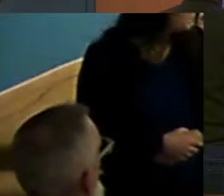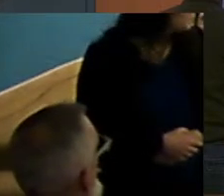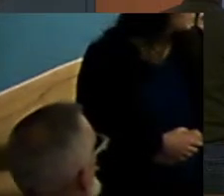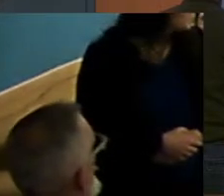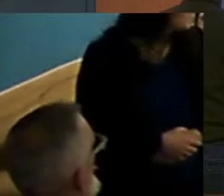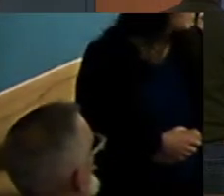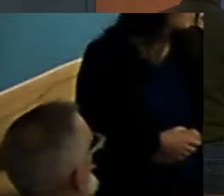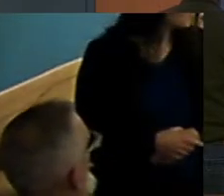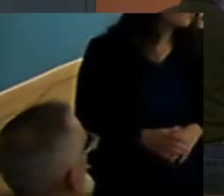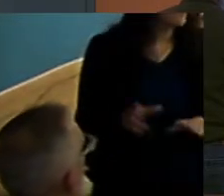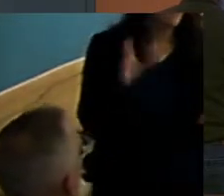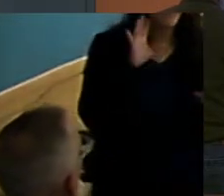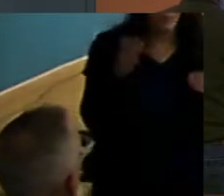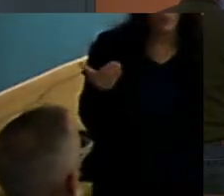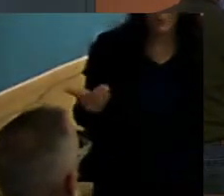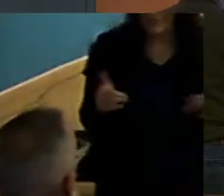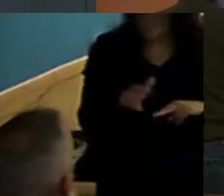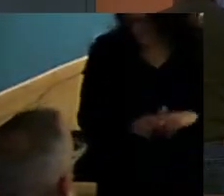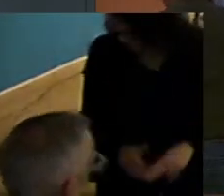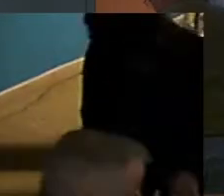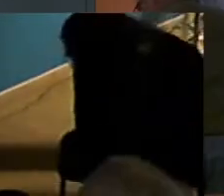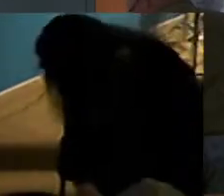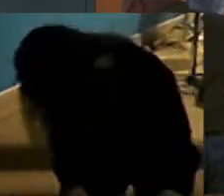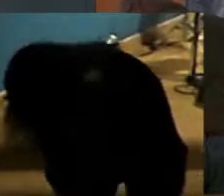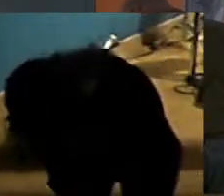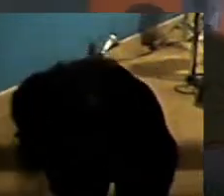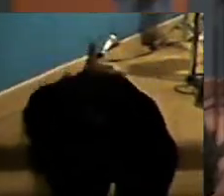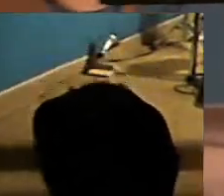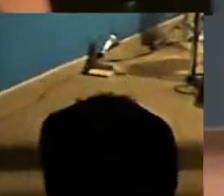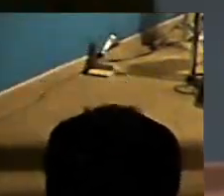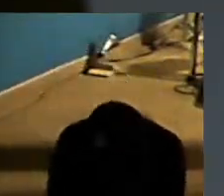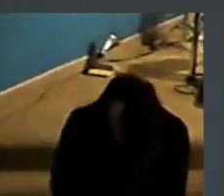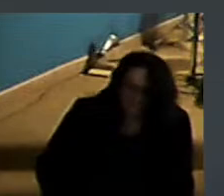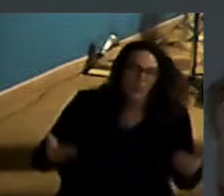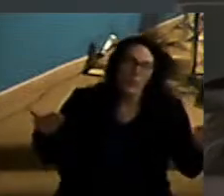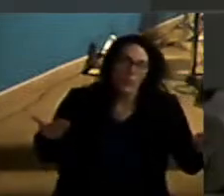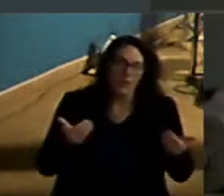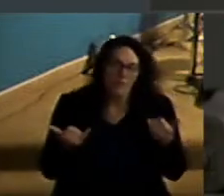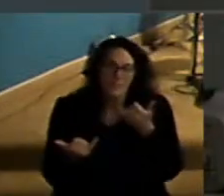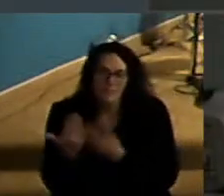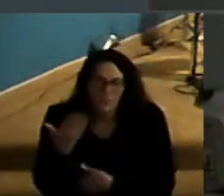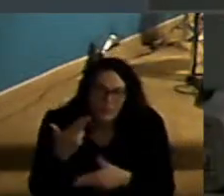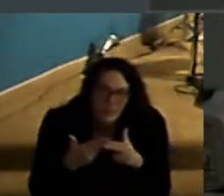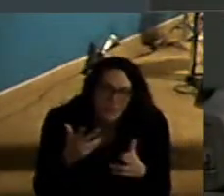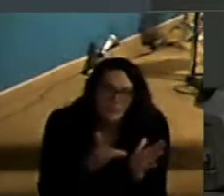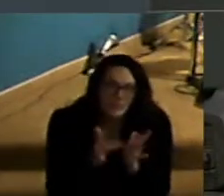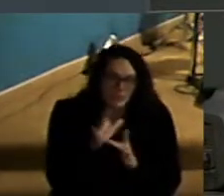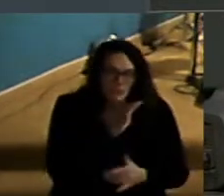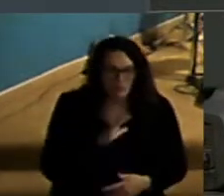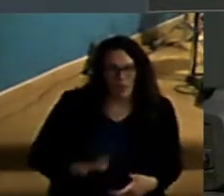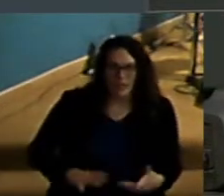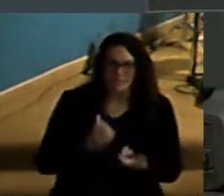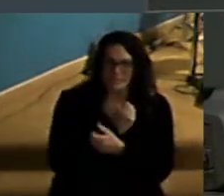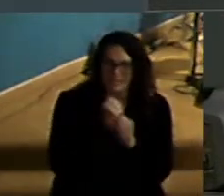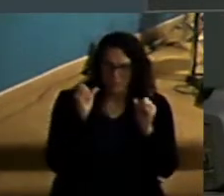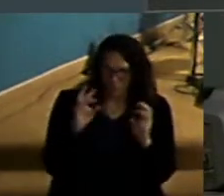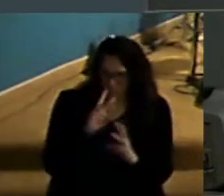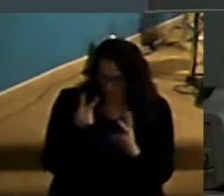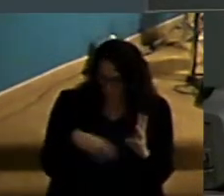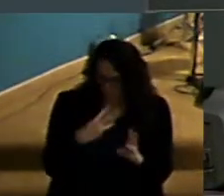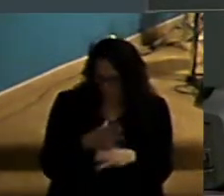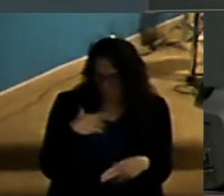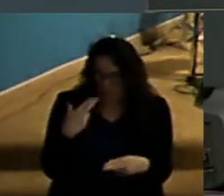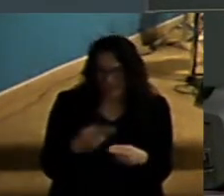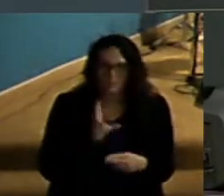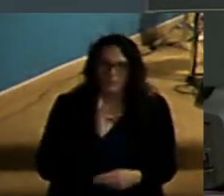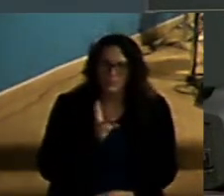Have a seat. Welcome this morning. In the name of Jesus Christ, the Savior of the world. My name is Warren